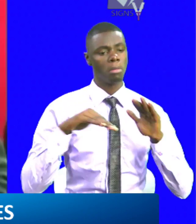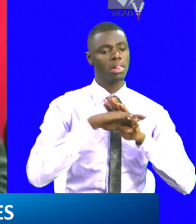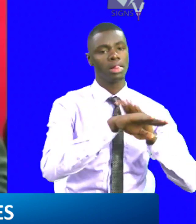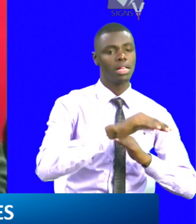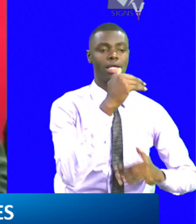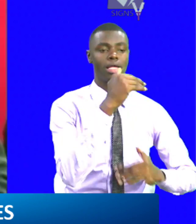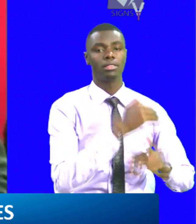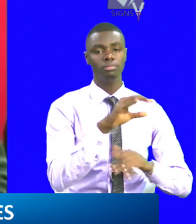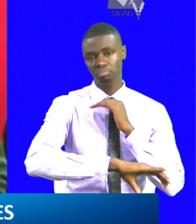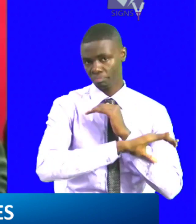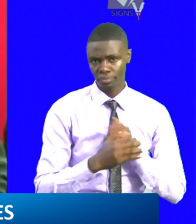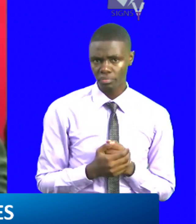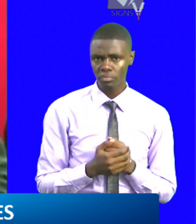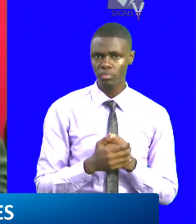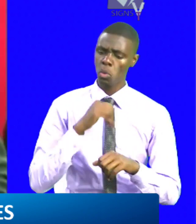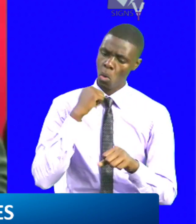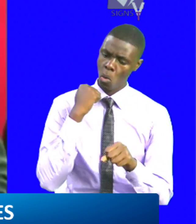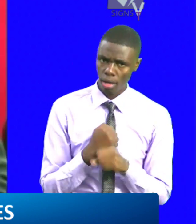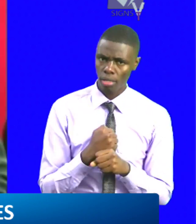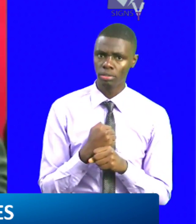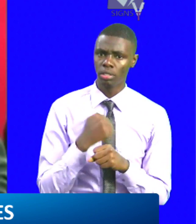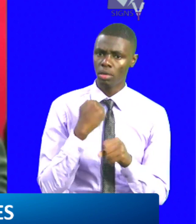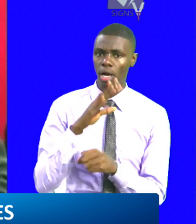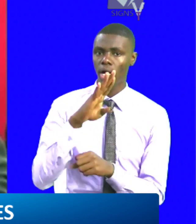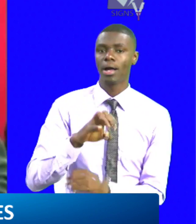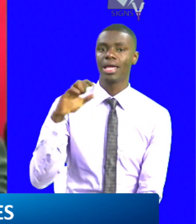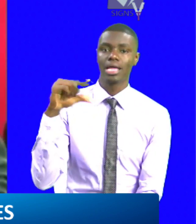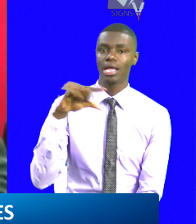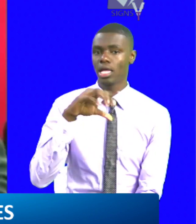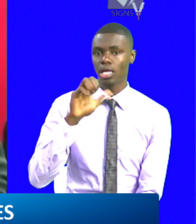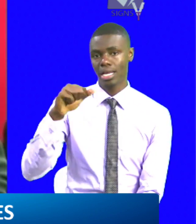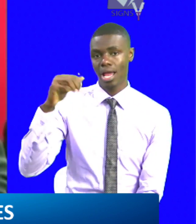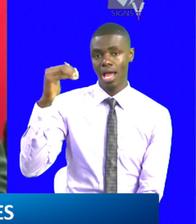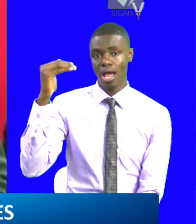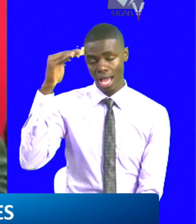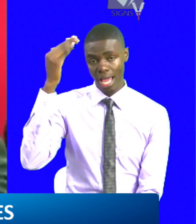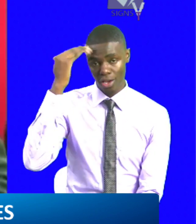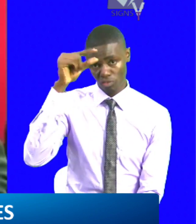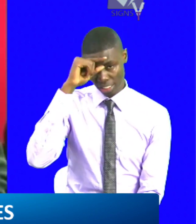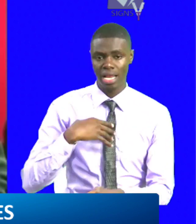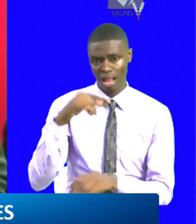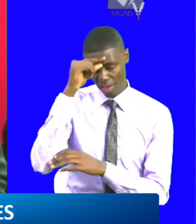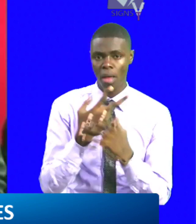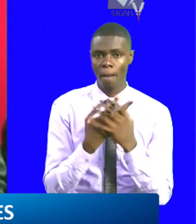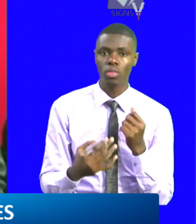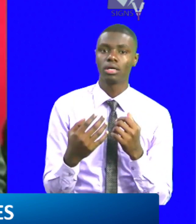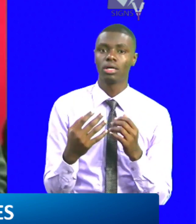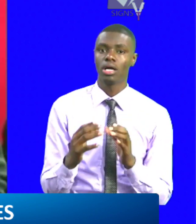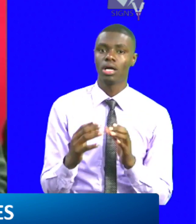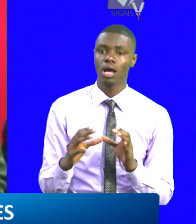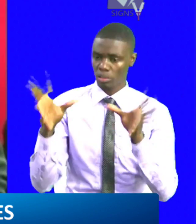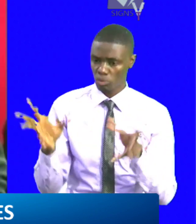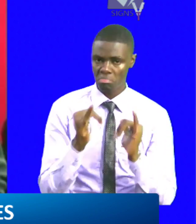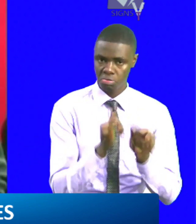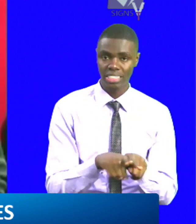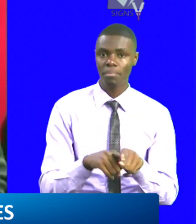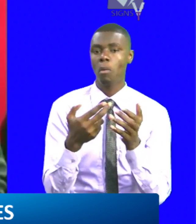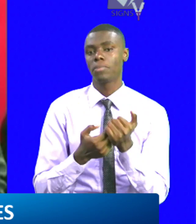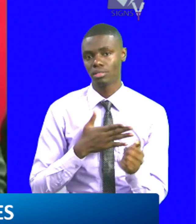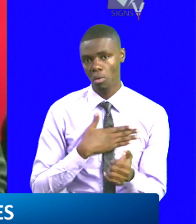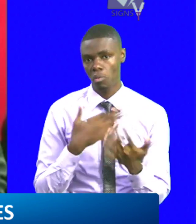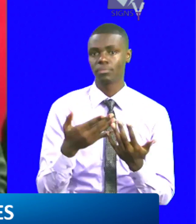Sudan to democratic governance. Given the negative effects of the crisis on the ground throughout the Horn, the Red Sea